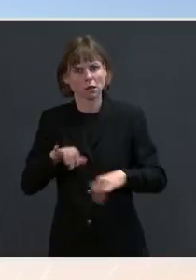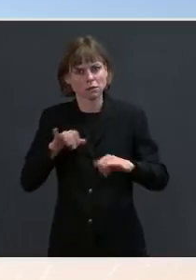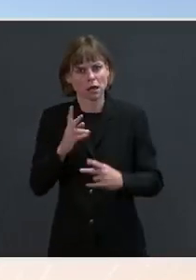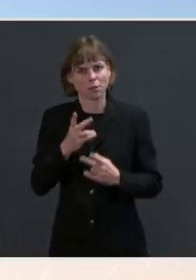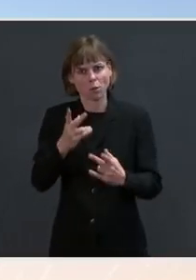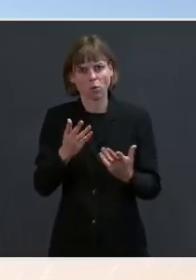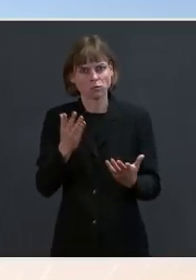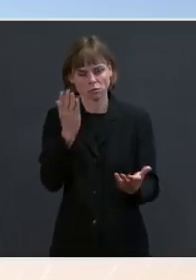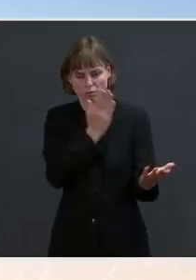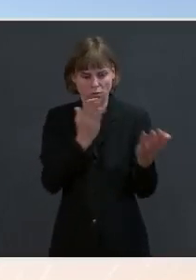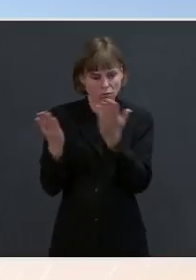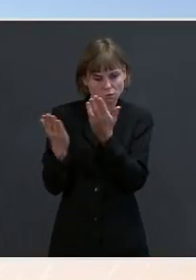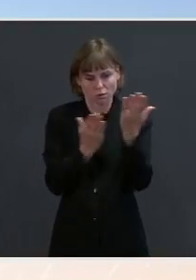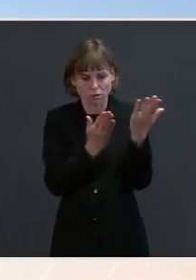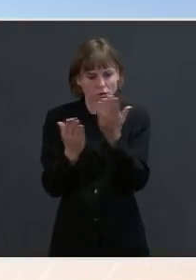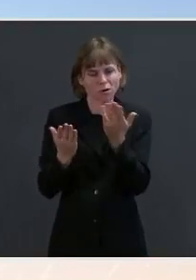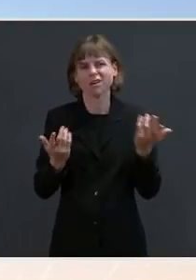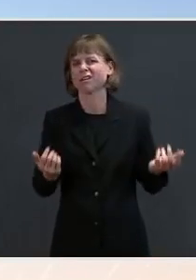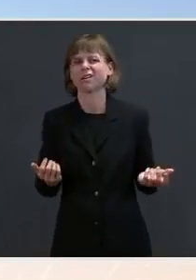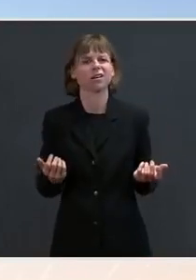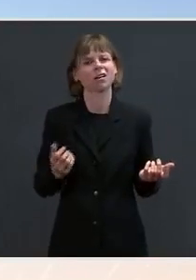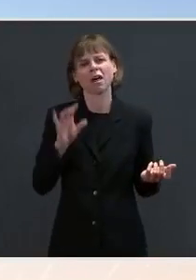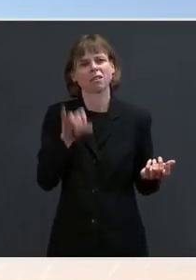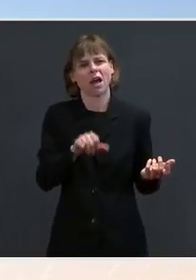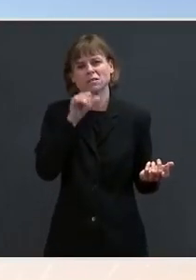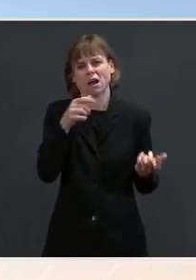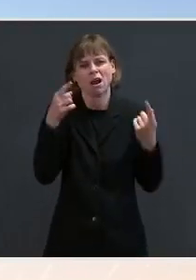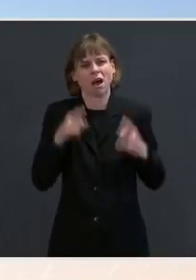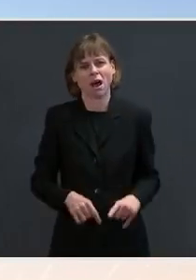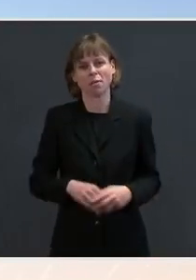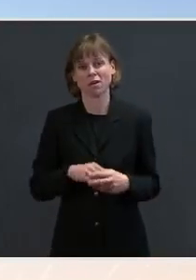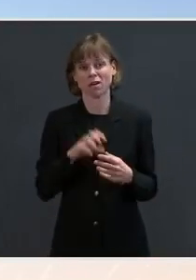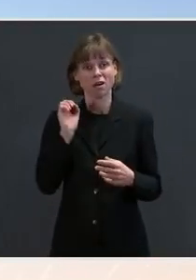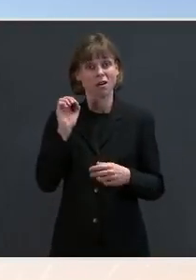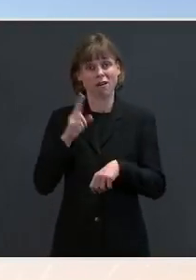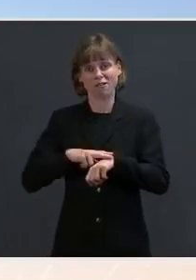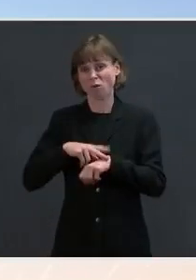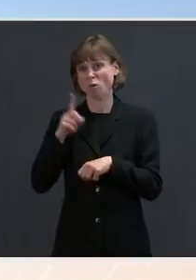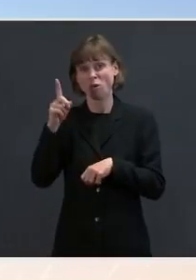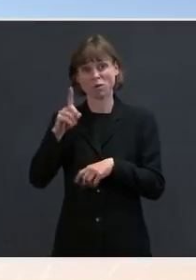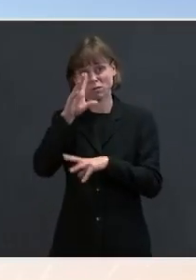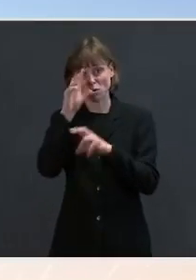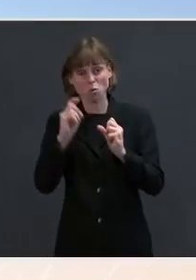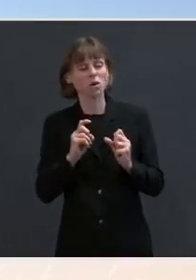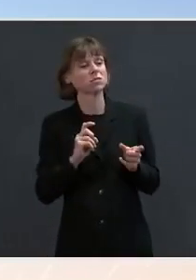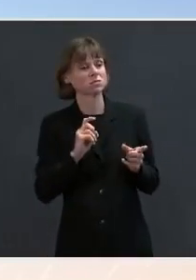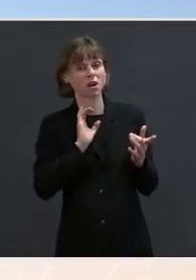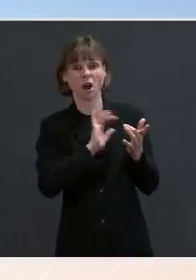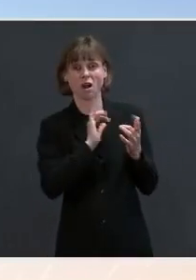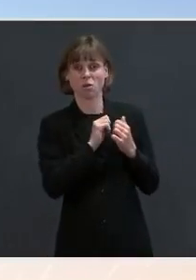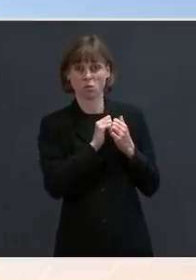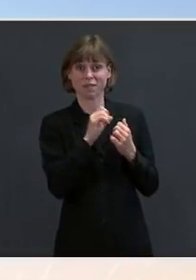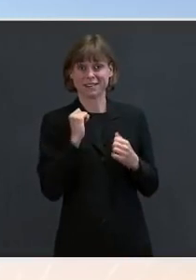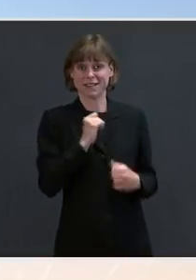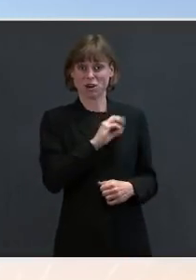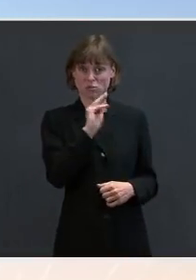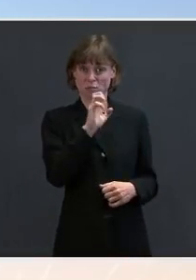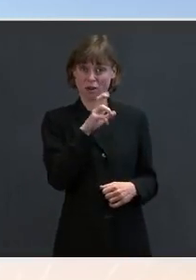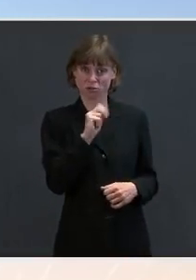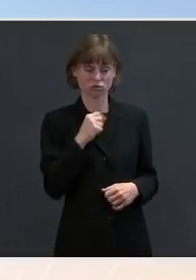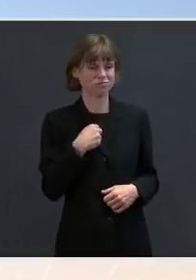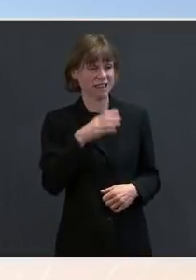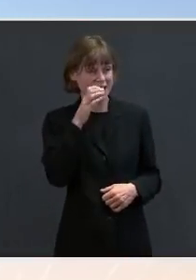happens. The president has, of course, been engaged with Senator Manchin, has been hearing and listening to his proposals